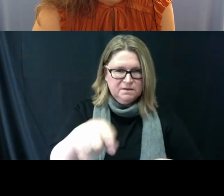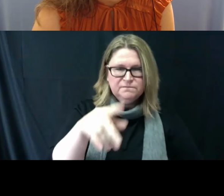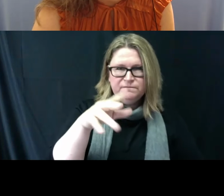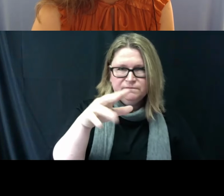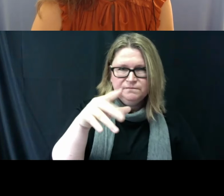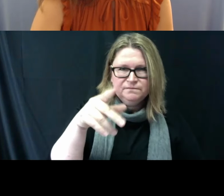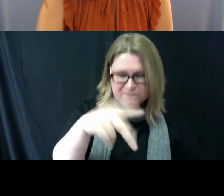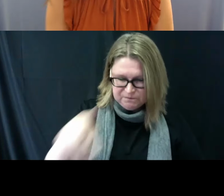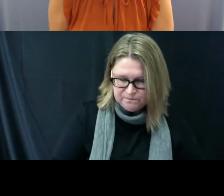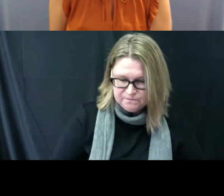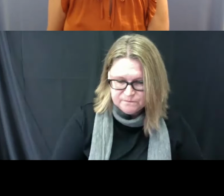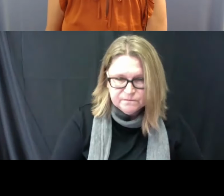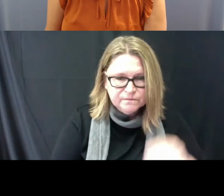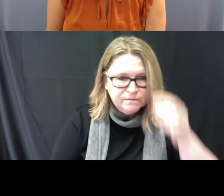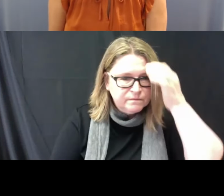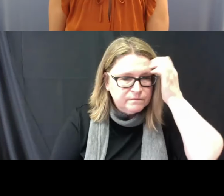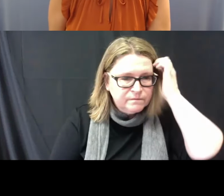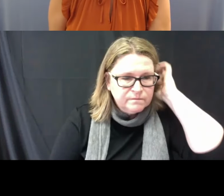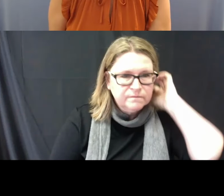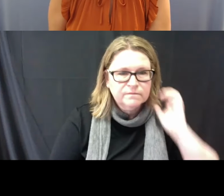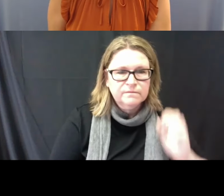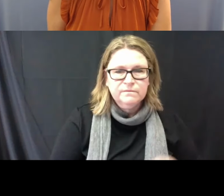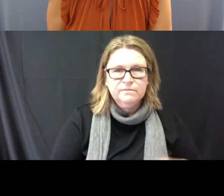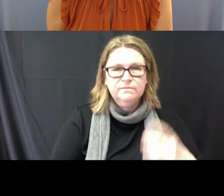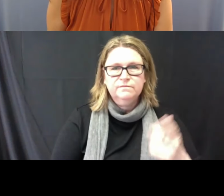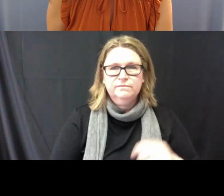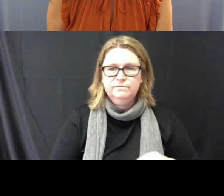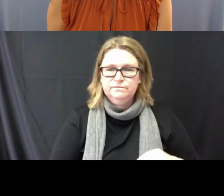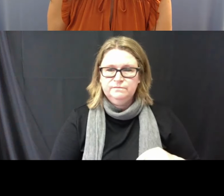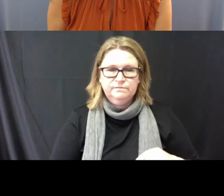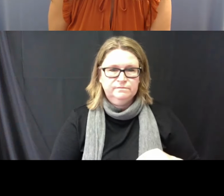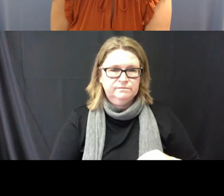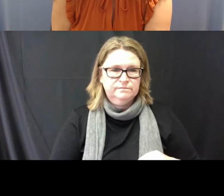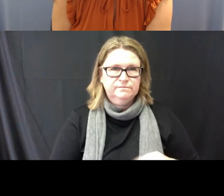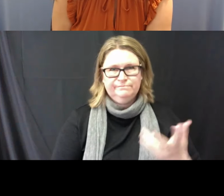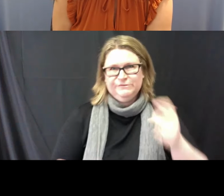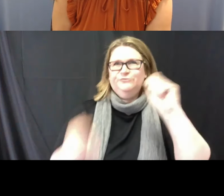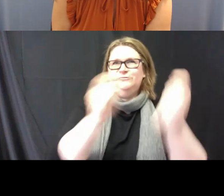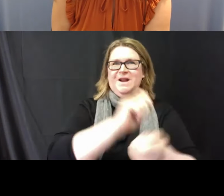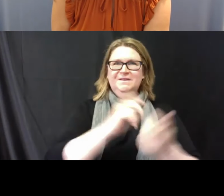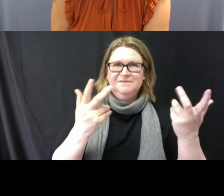more information. And I will also try to include as much information in the chat as I